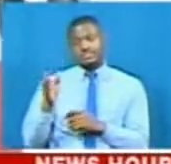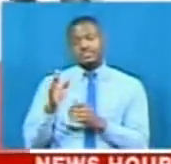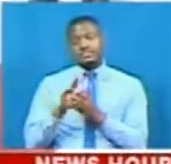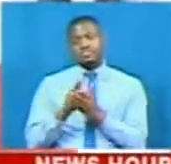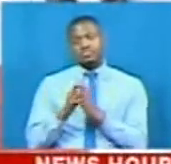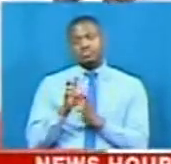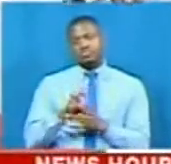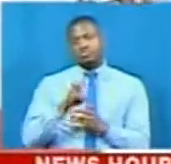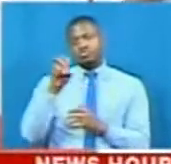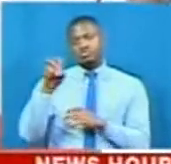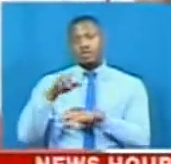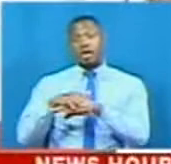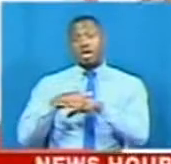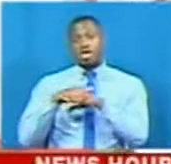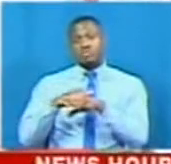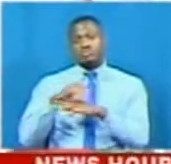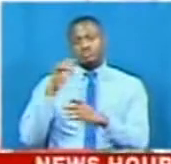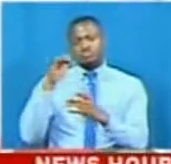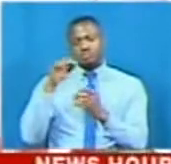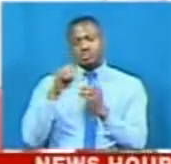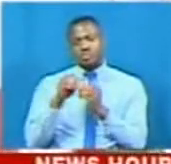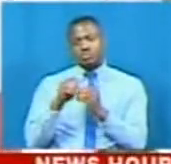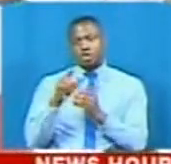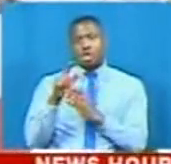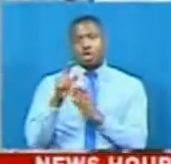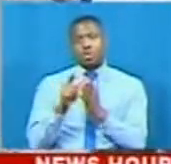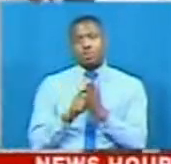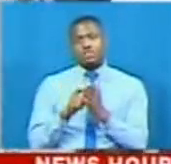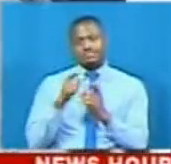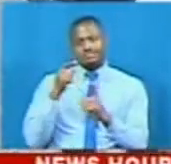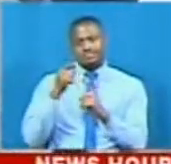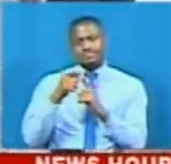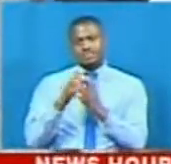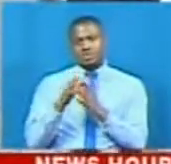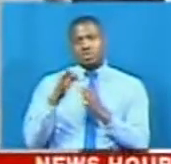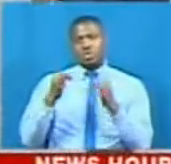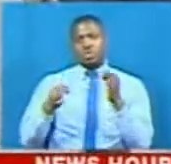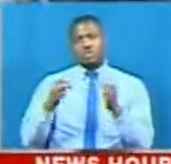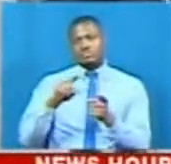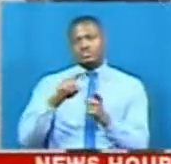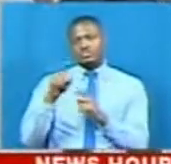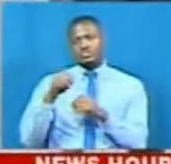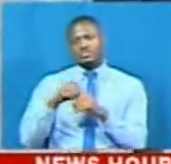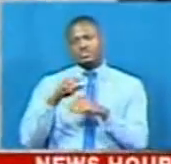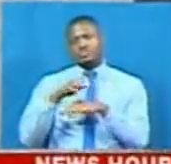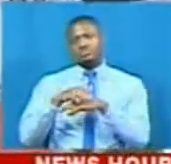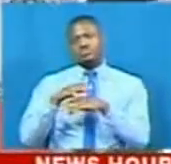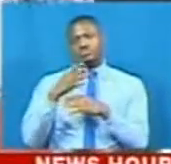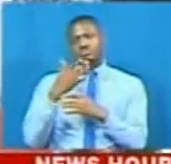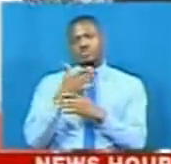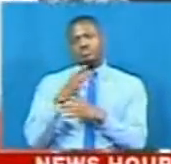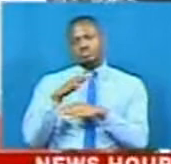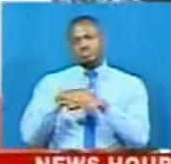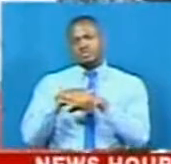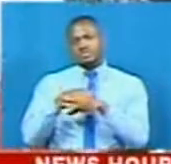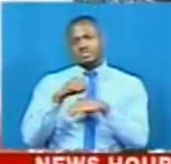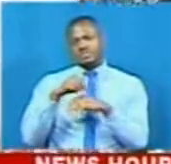Justice Kingsley-Nyinah travelled to England to study law at the Inn of Court and was called to the bar in Britain in